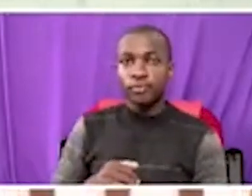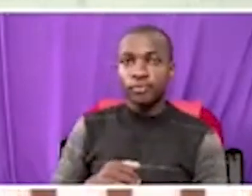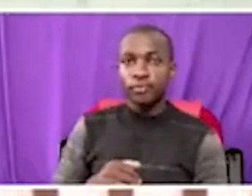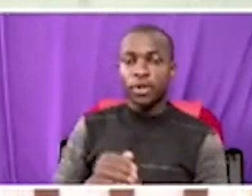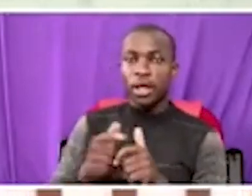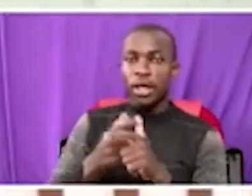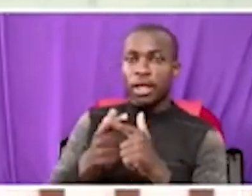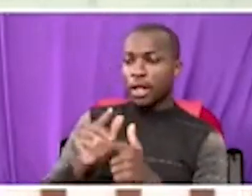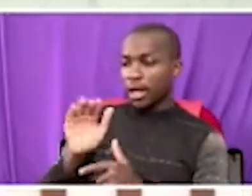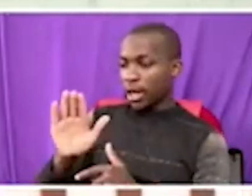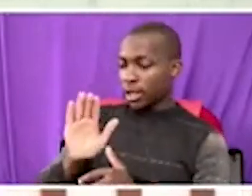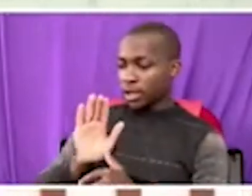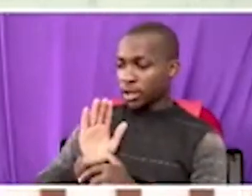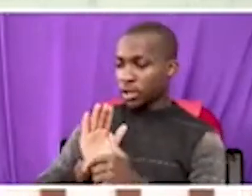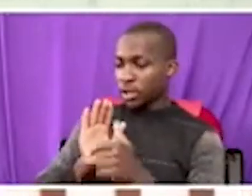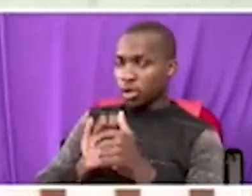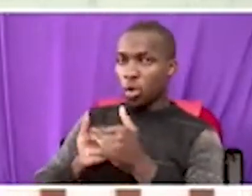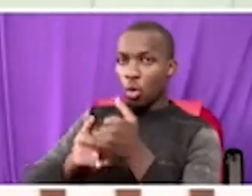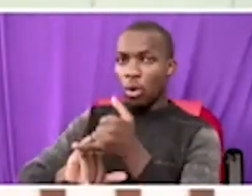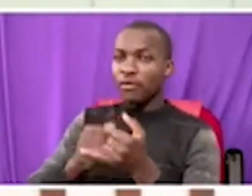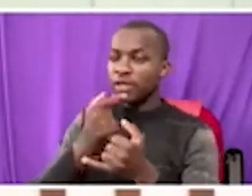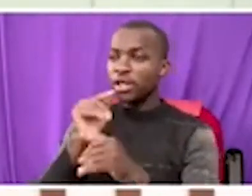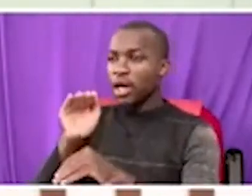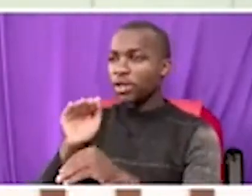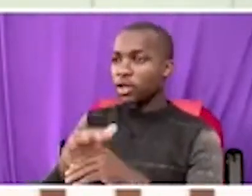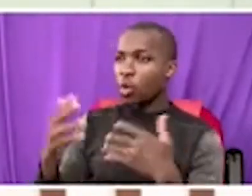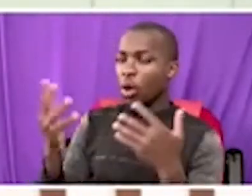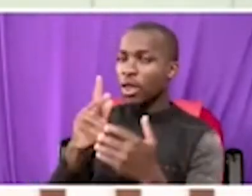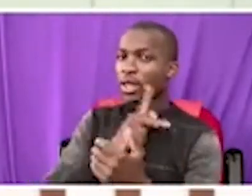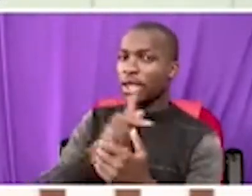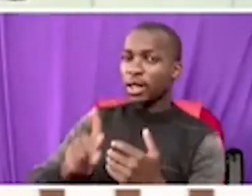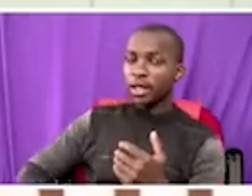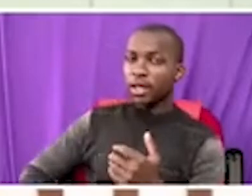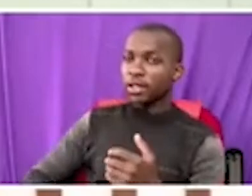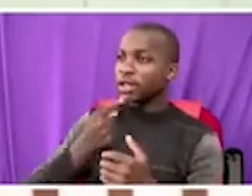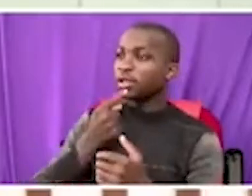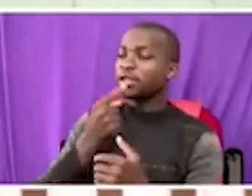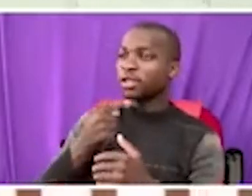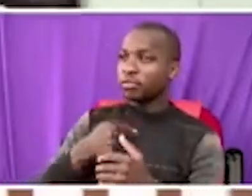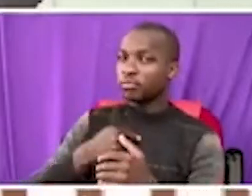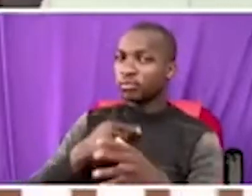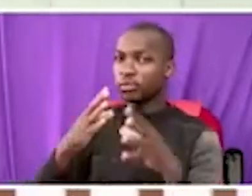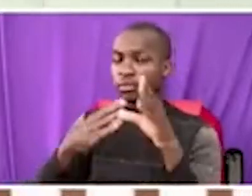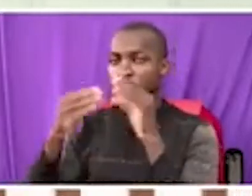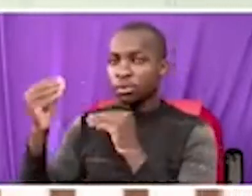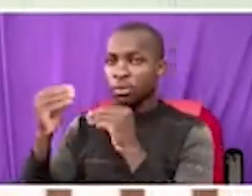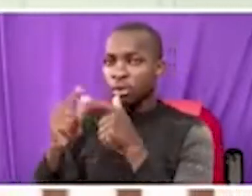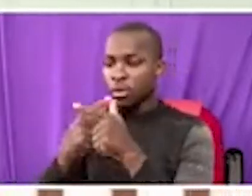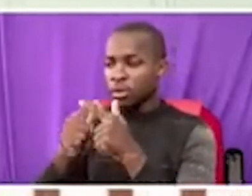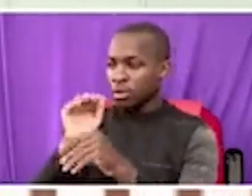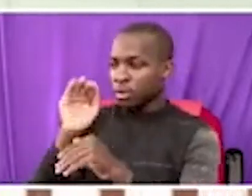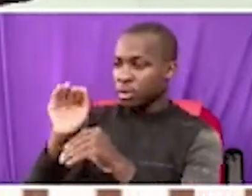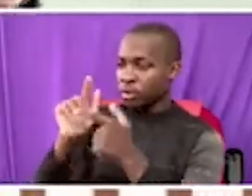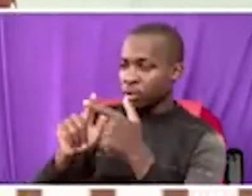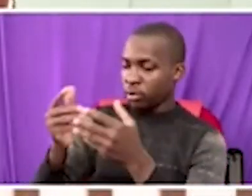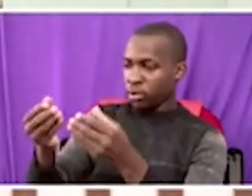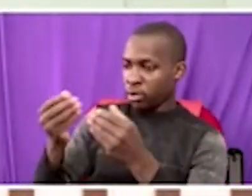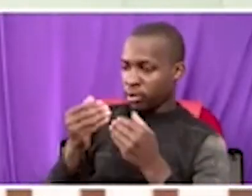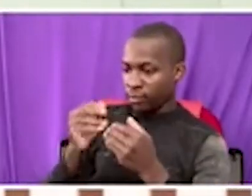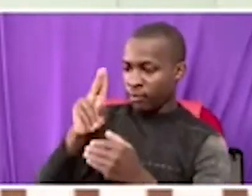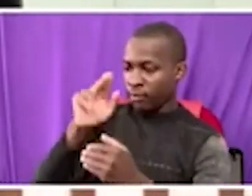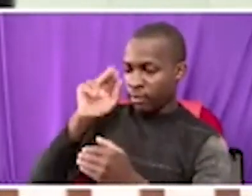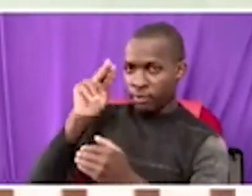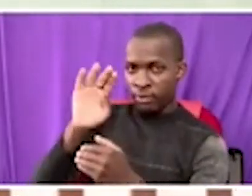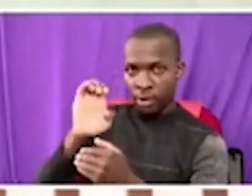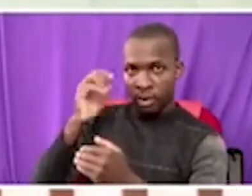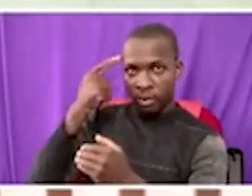And his wife Jezebel comes to him and says, why is the king so sad? And he says, I went to Naboth. I asked him to give me his vineyard for